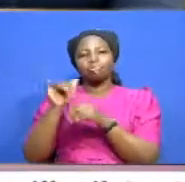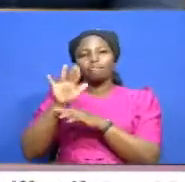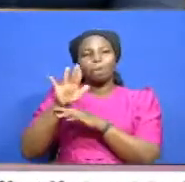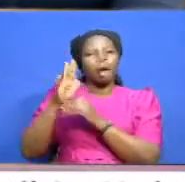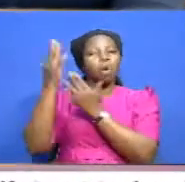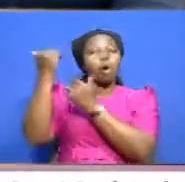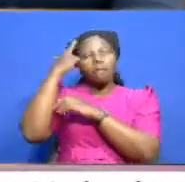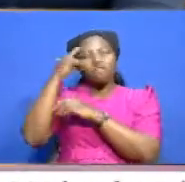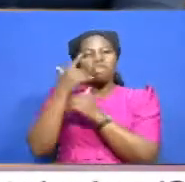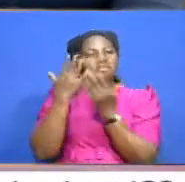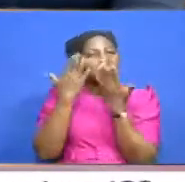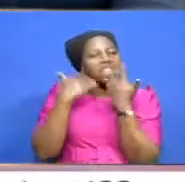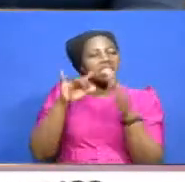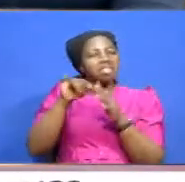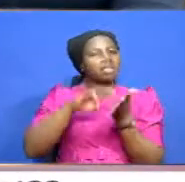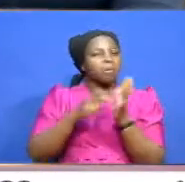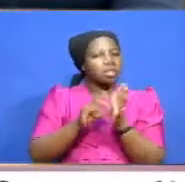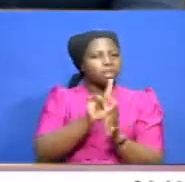for the completion?